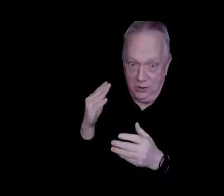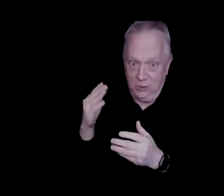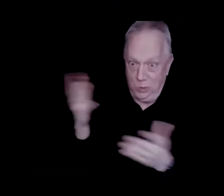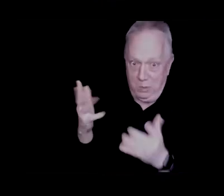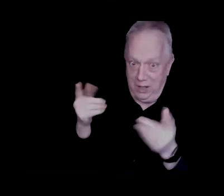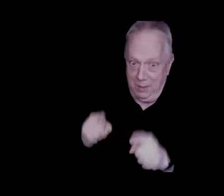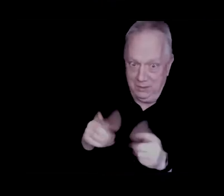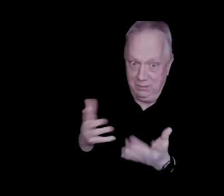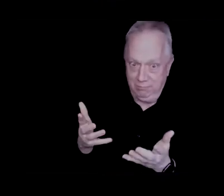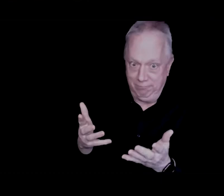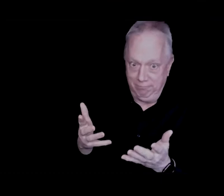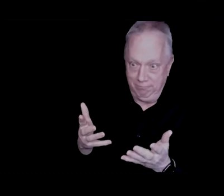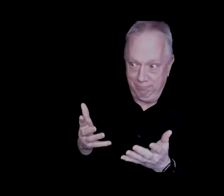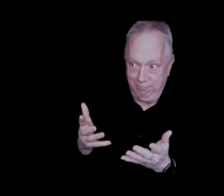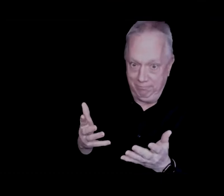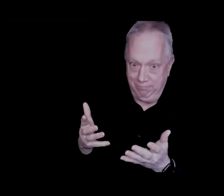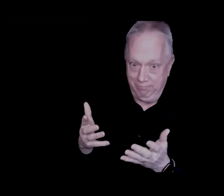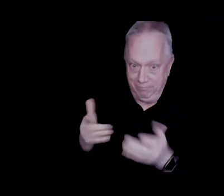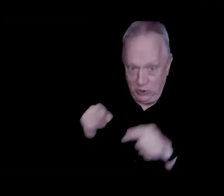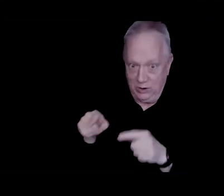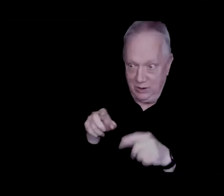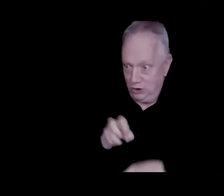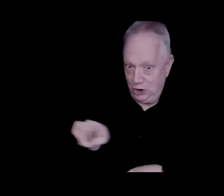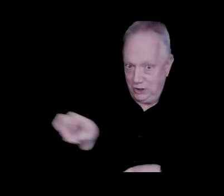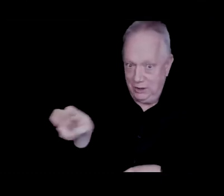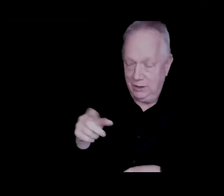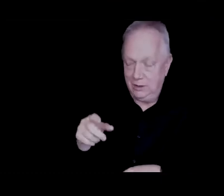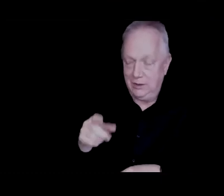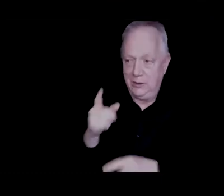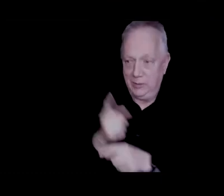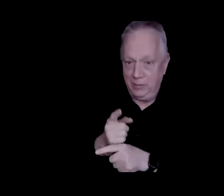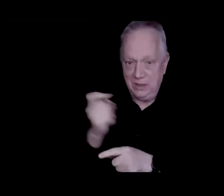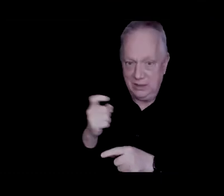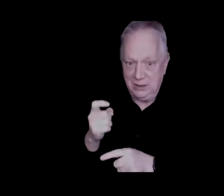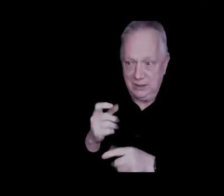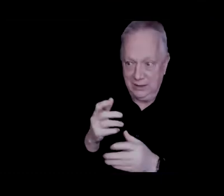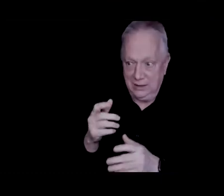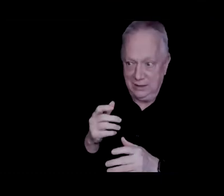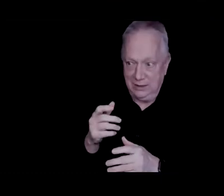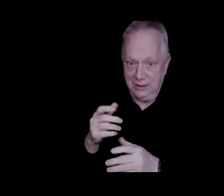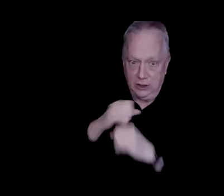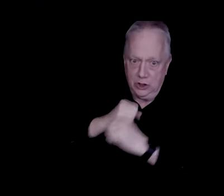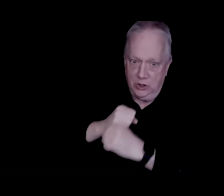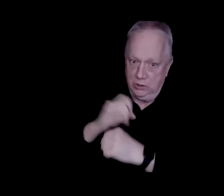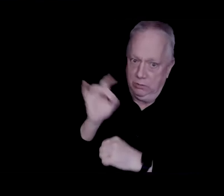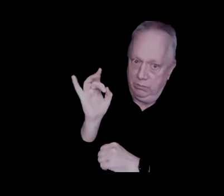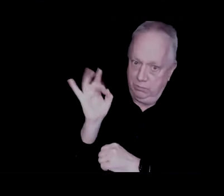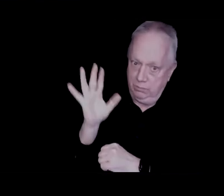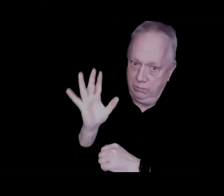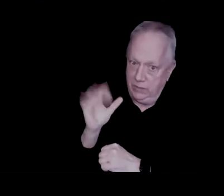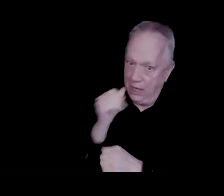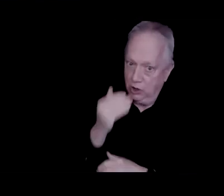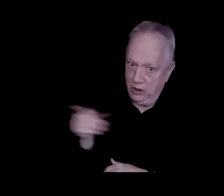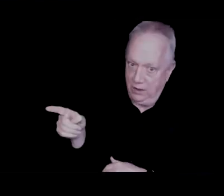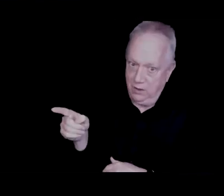happen during this journey, right. Because the security situation was not good